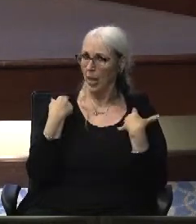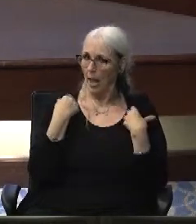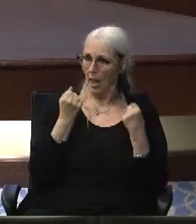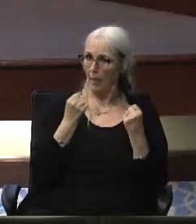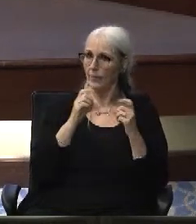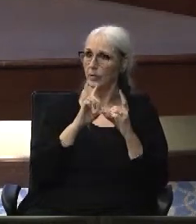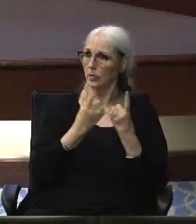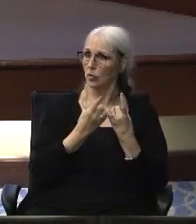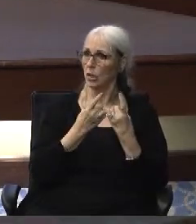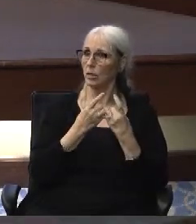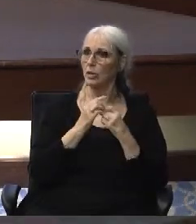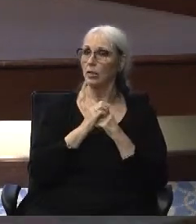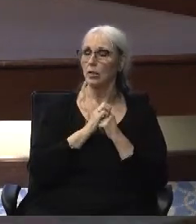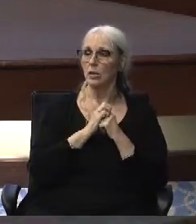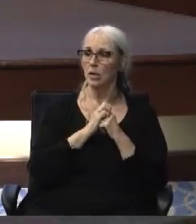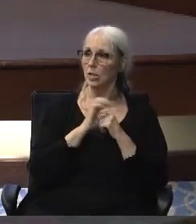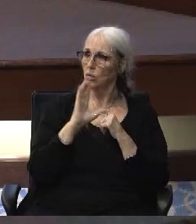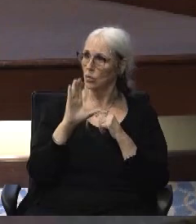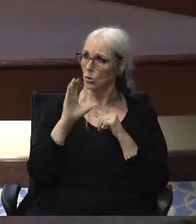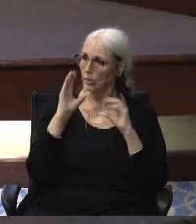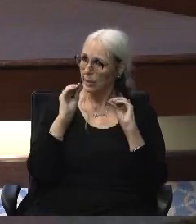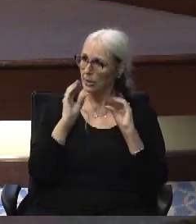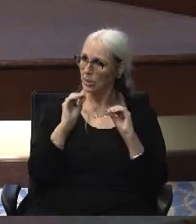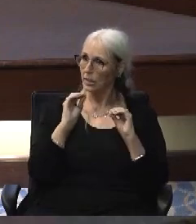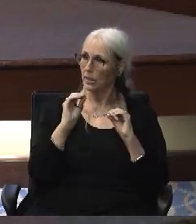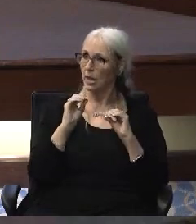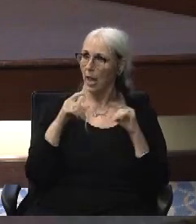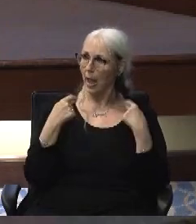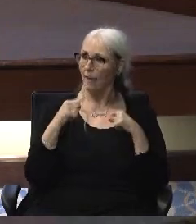strategic communication efforts. And so,